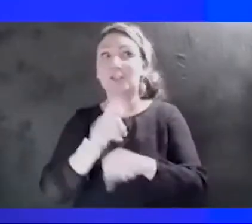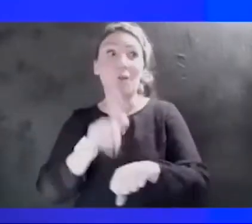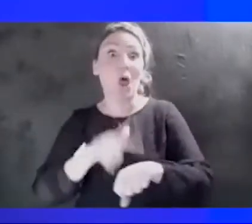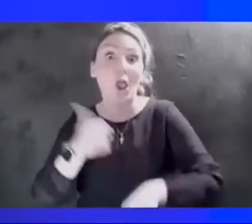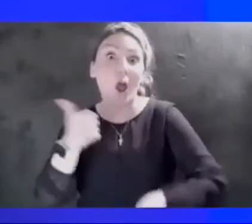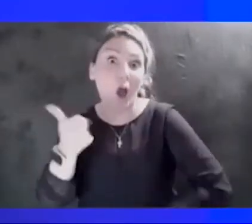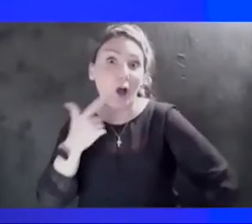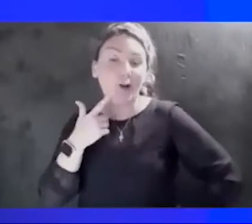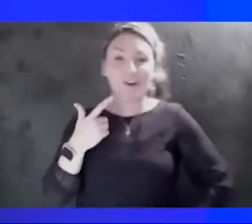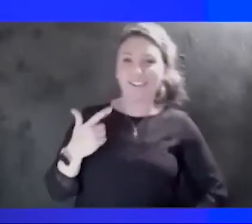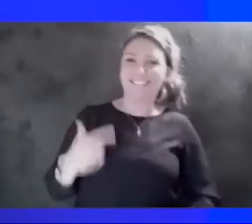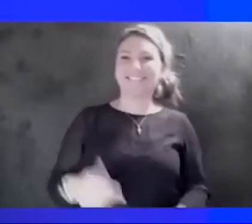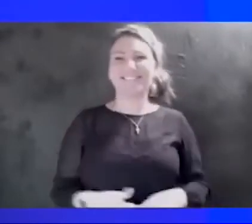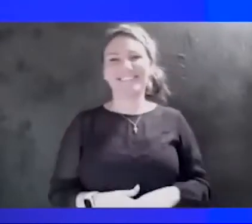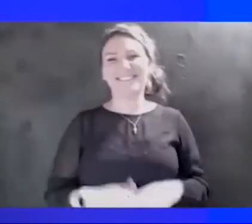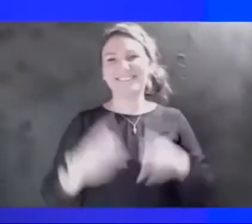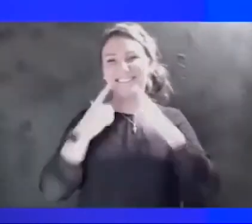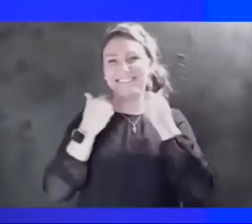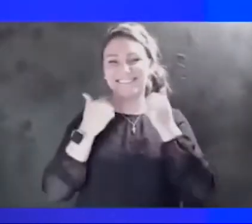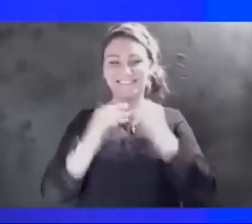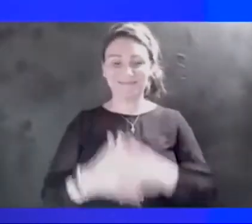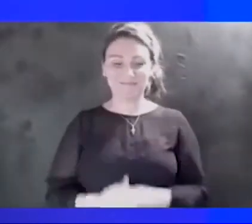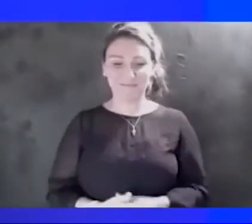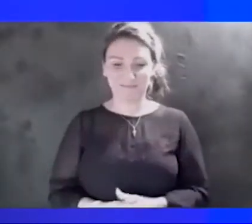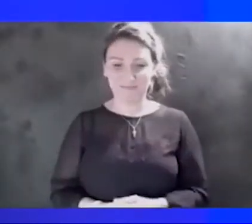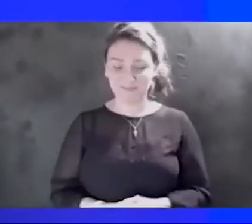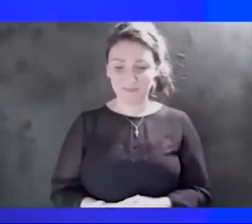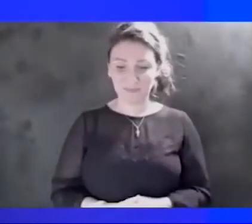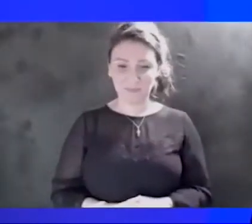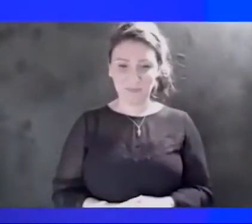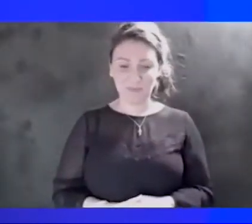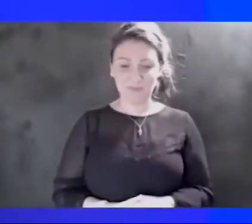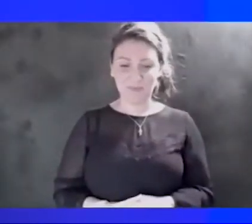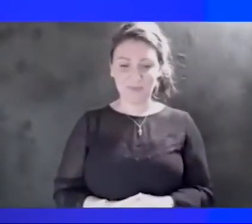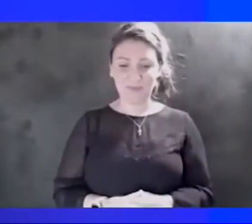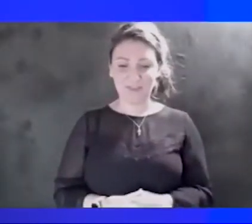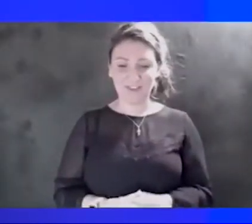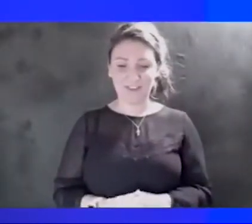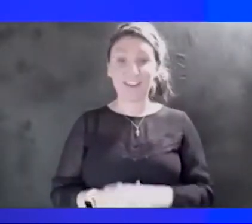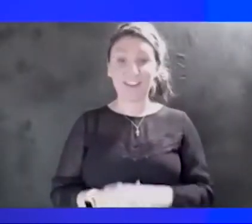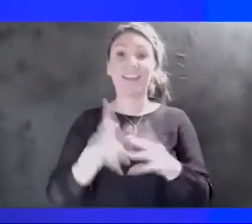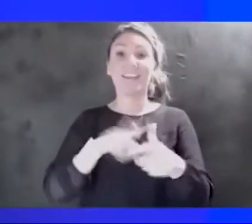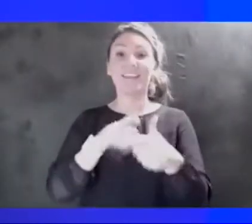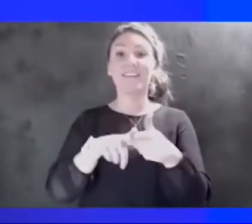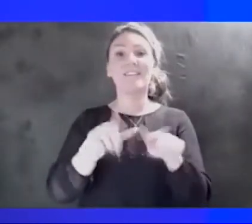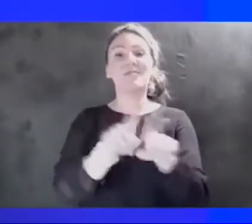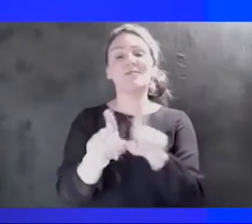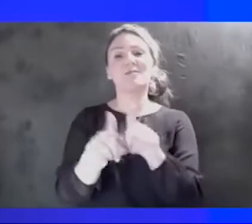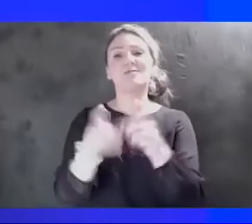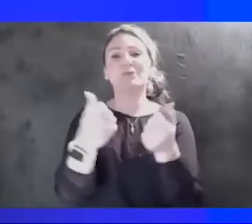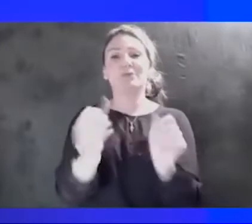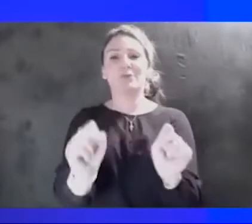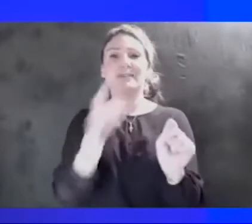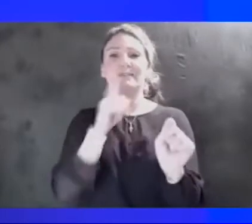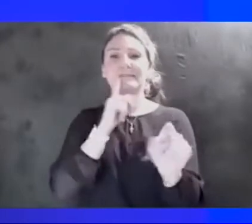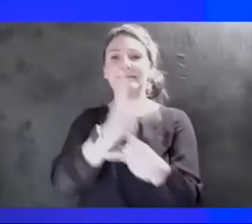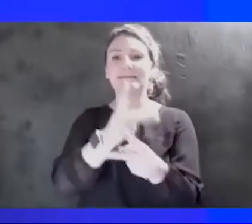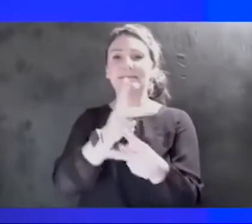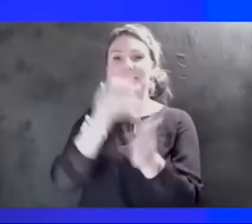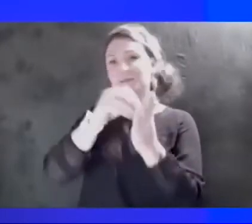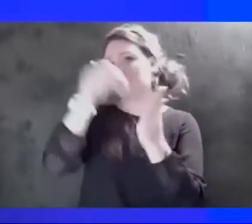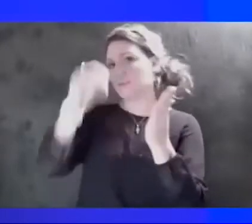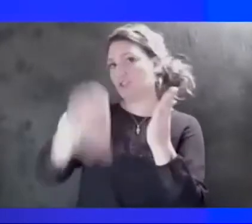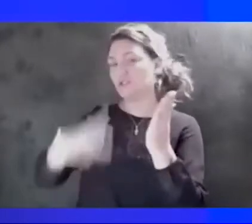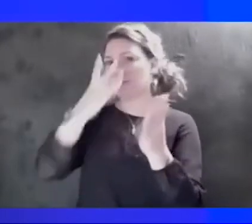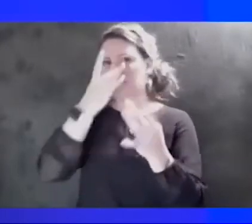And then also trying to keep student interest up when